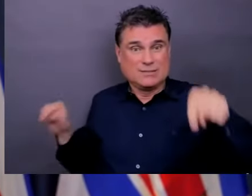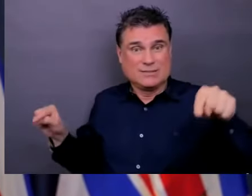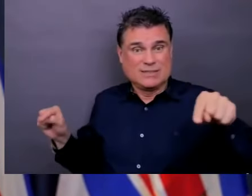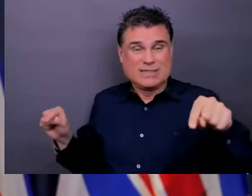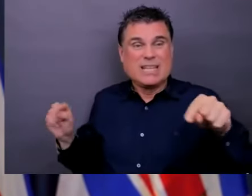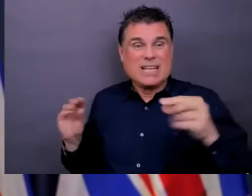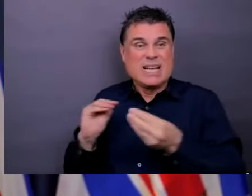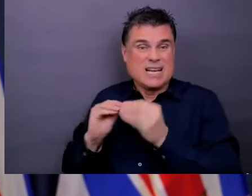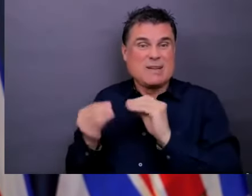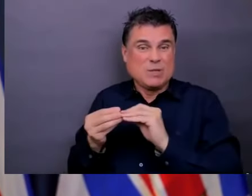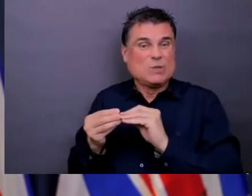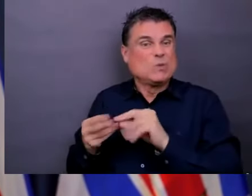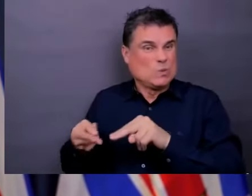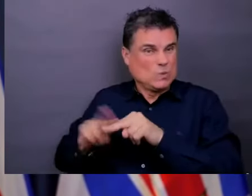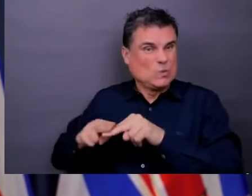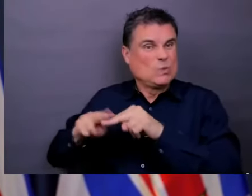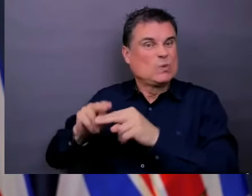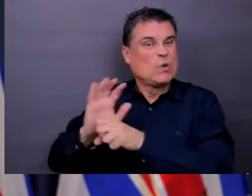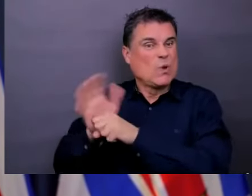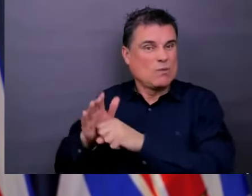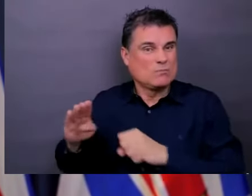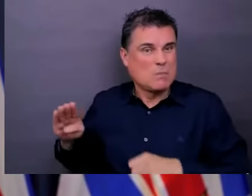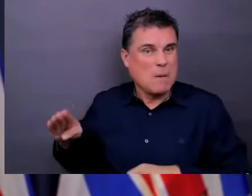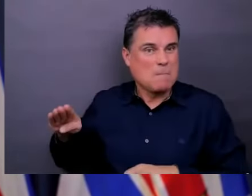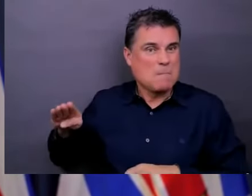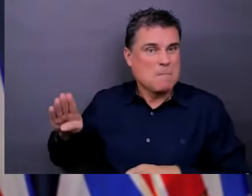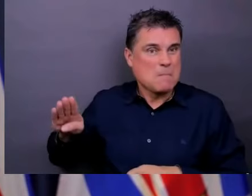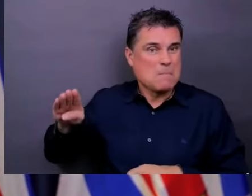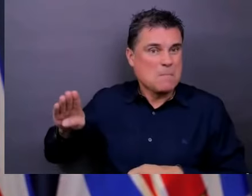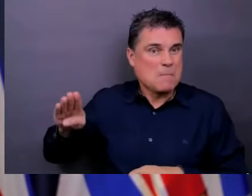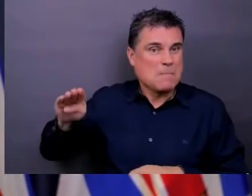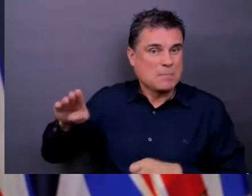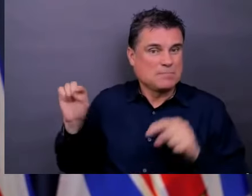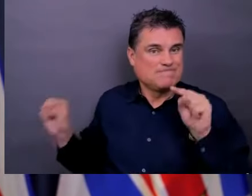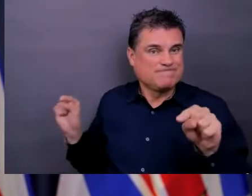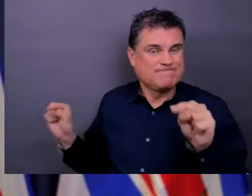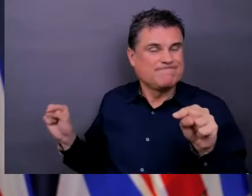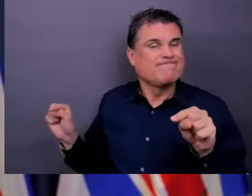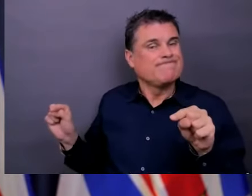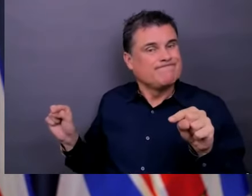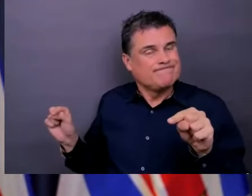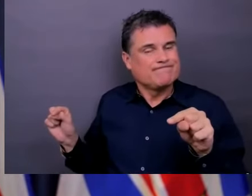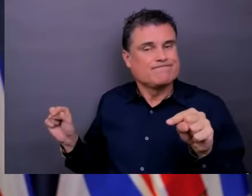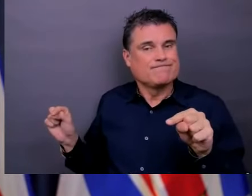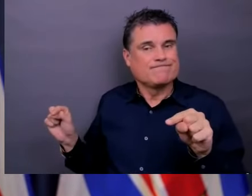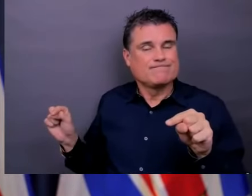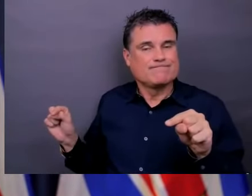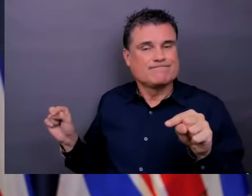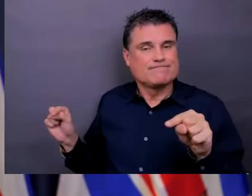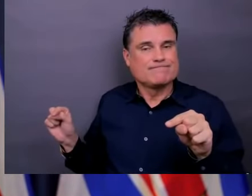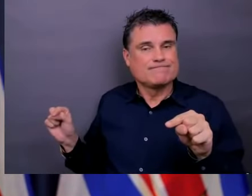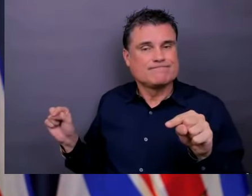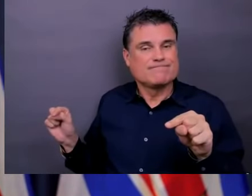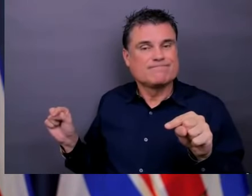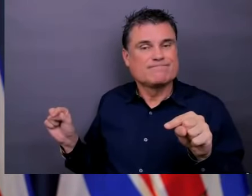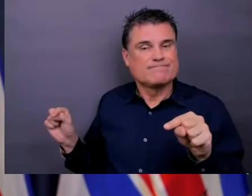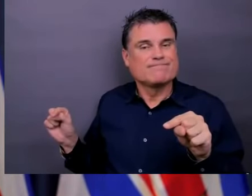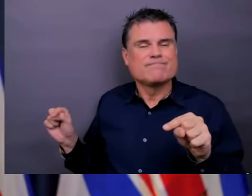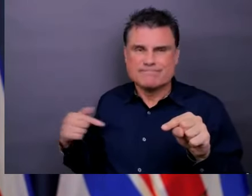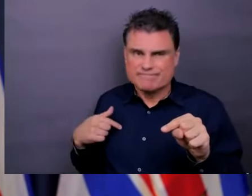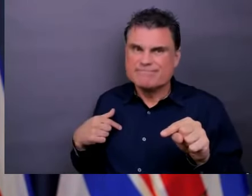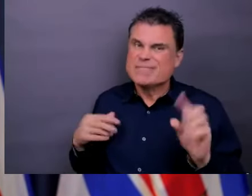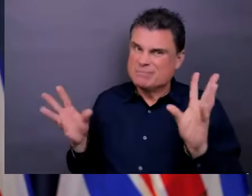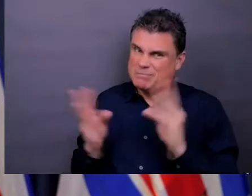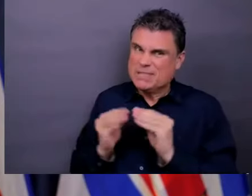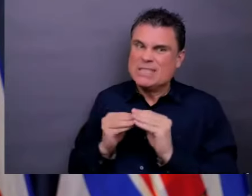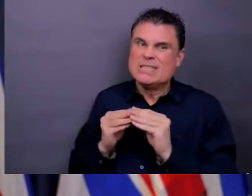This weekend, meeting with them virtually, and I think the message there is clear, that while our